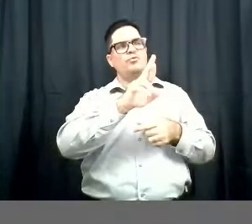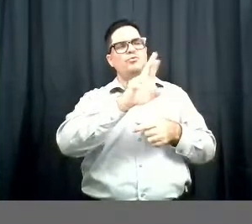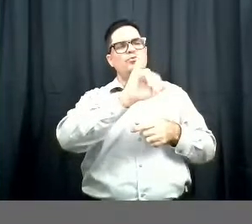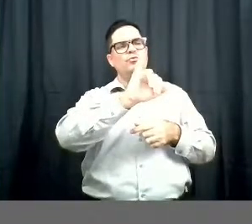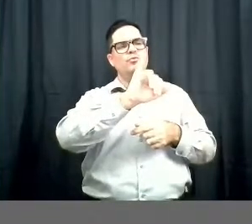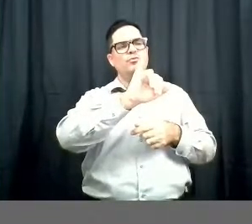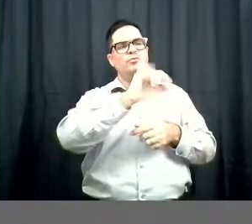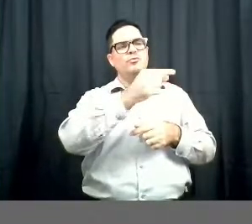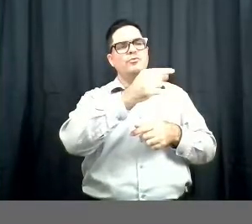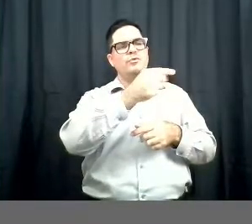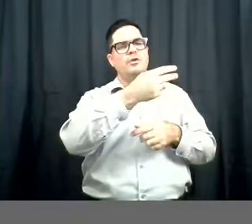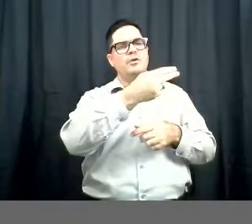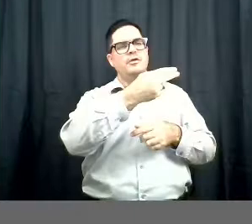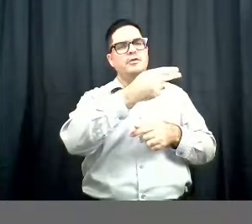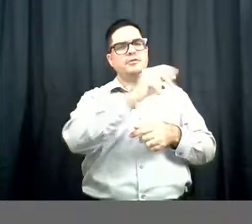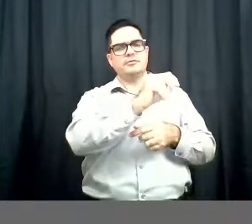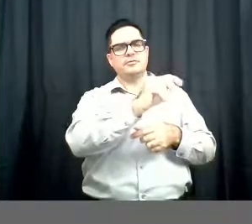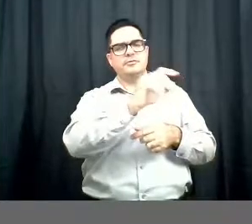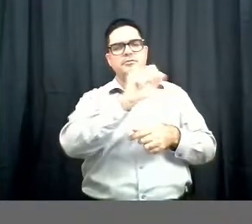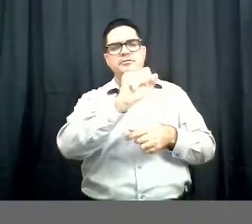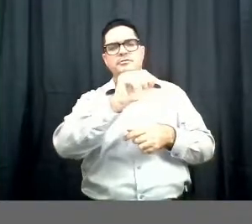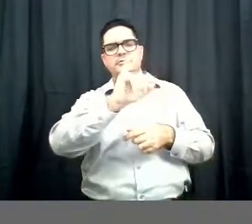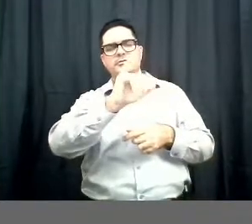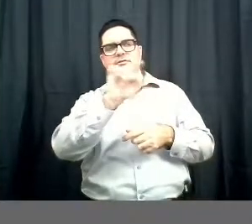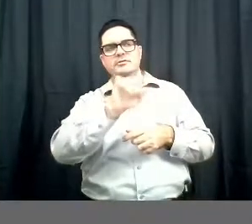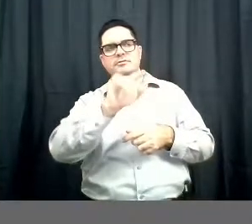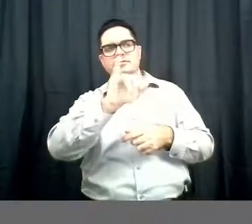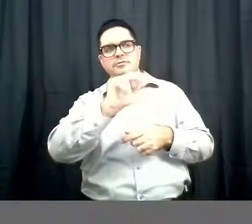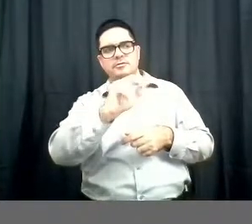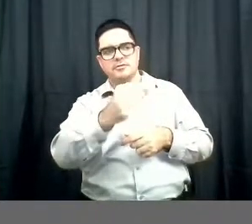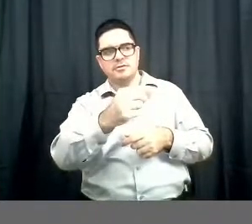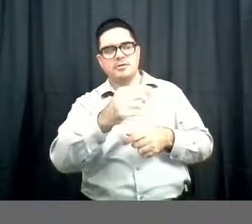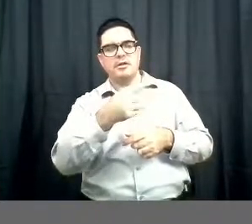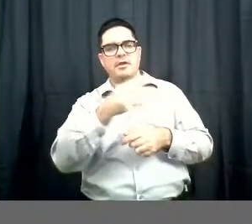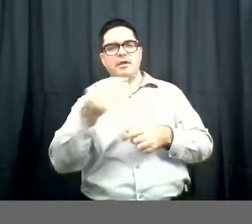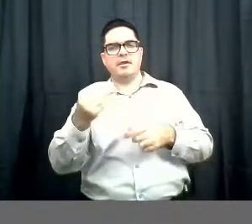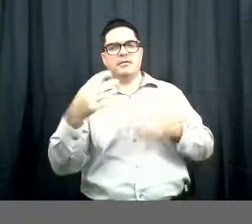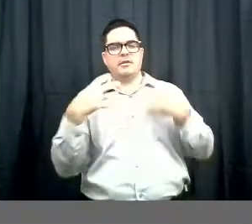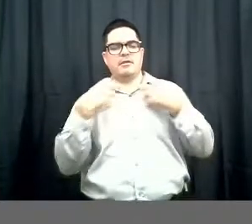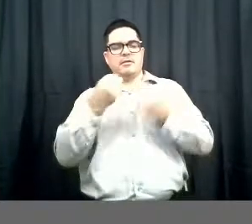being required of healthcare spending is